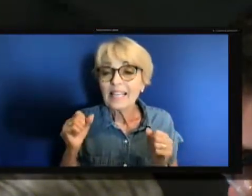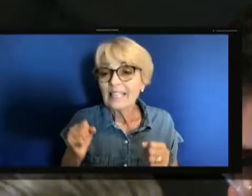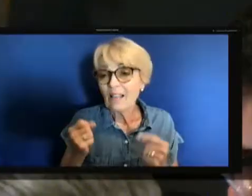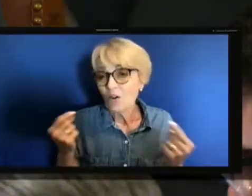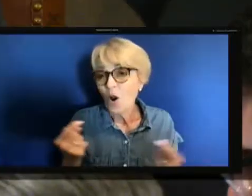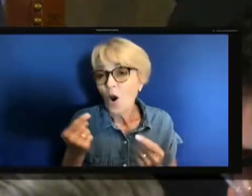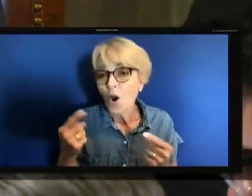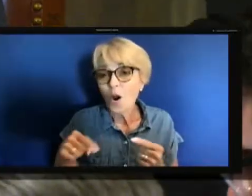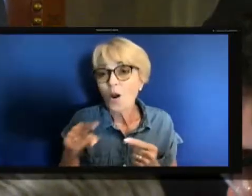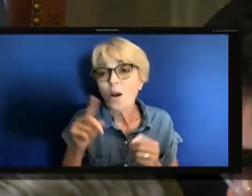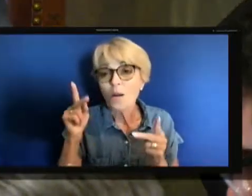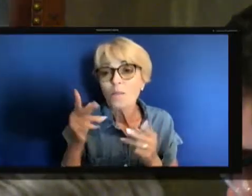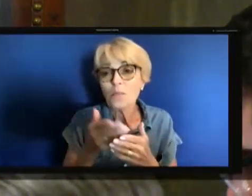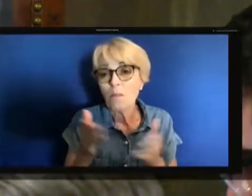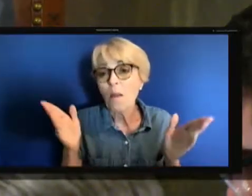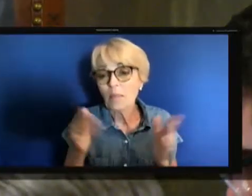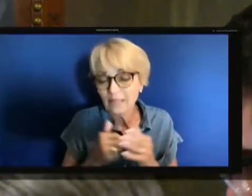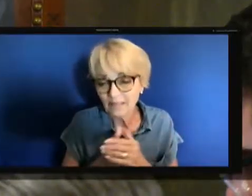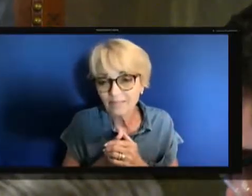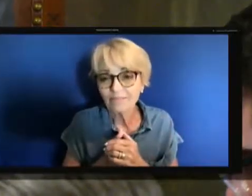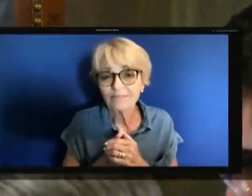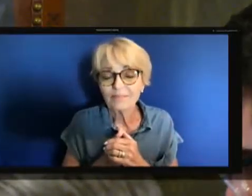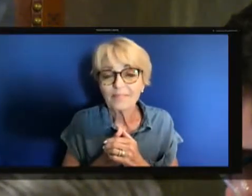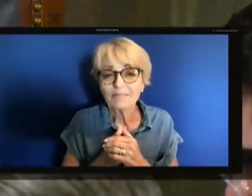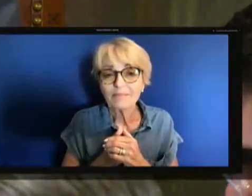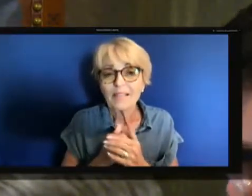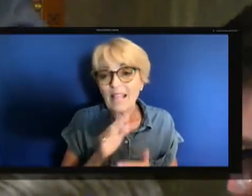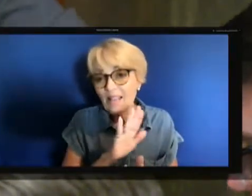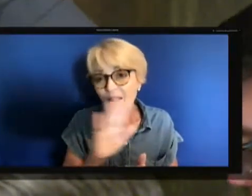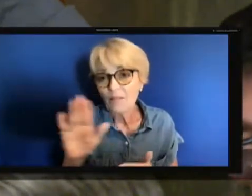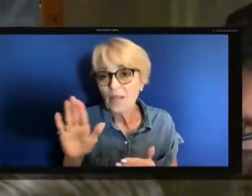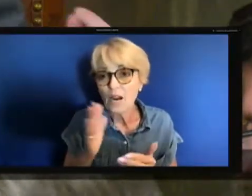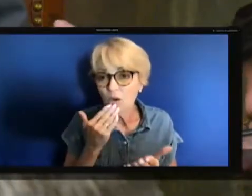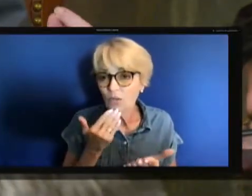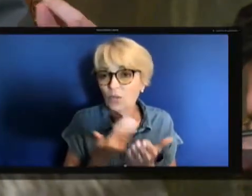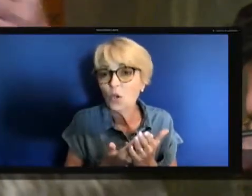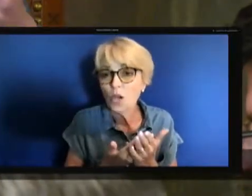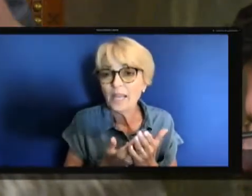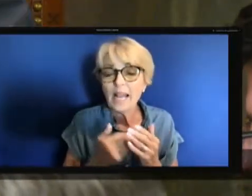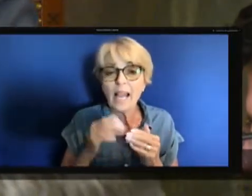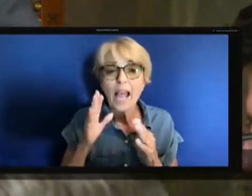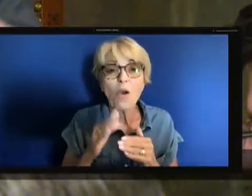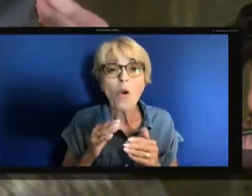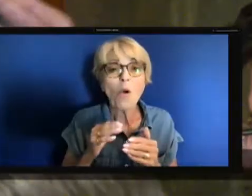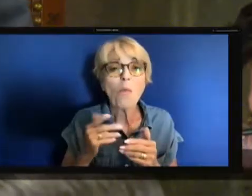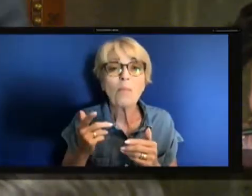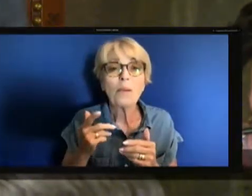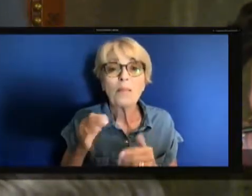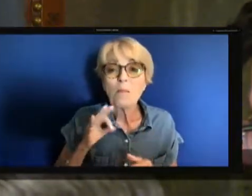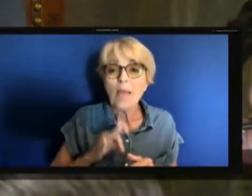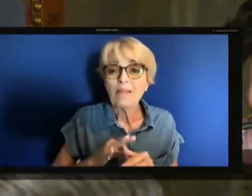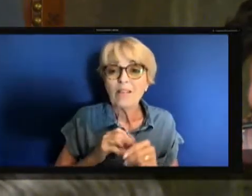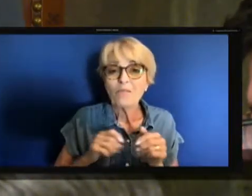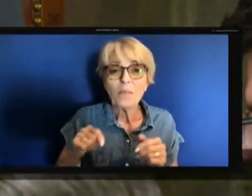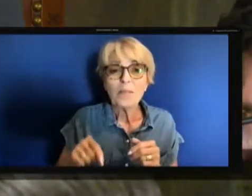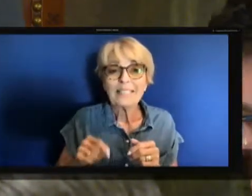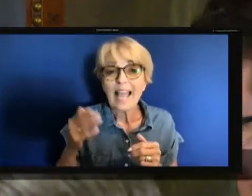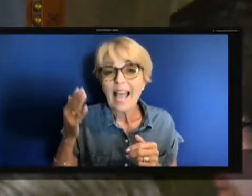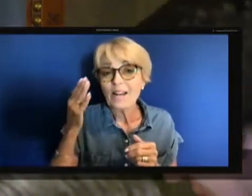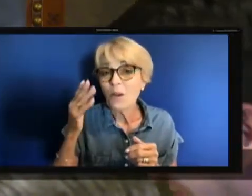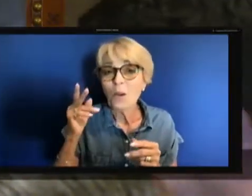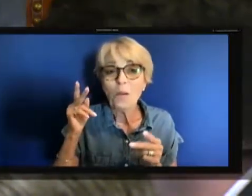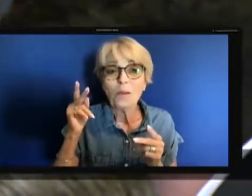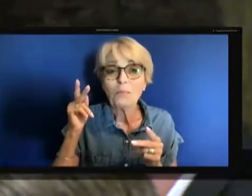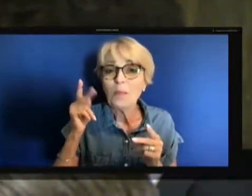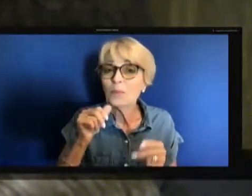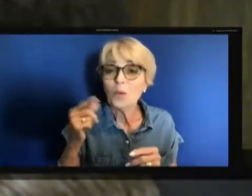right? It's harmful to public good. So, you know, I hope that what comes out of this, I hope that, you know, I know that people don't necessarily watch these post agendas,